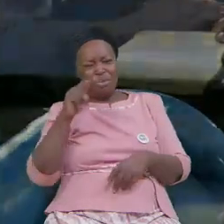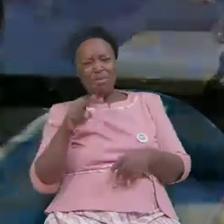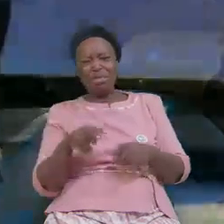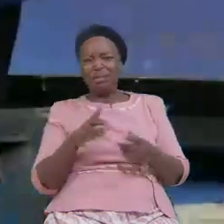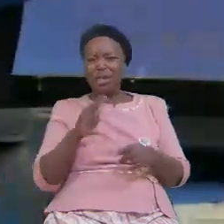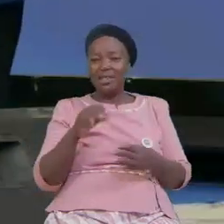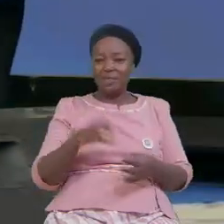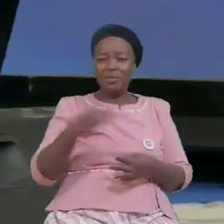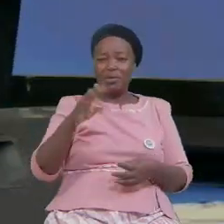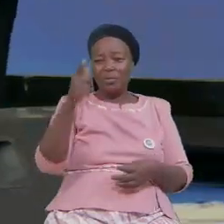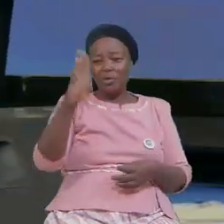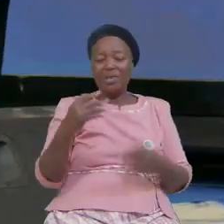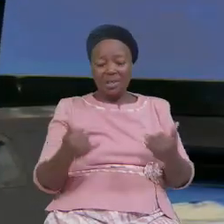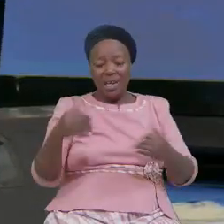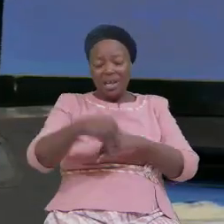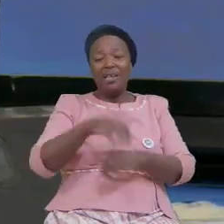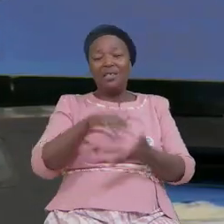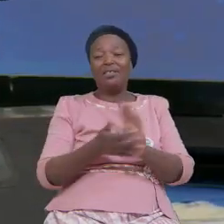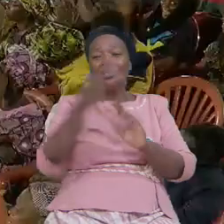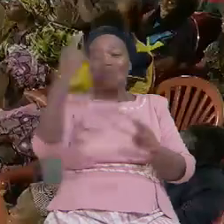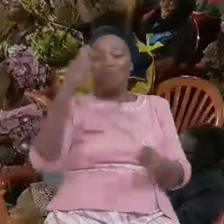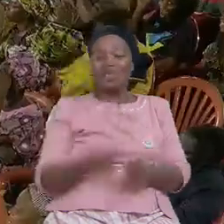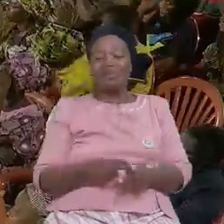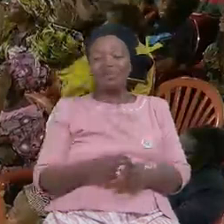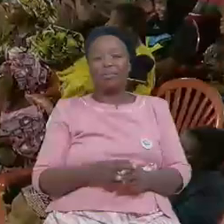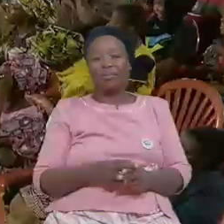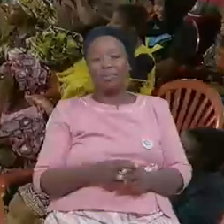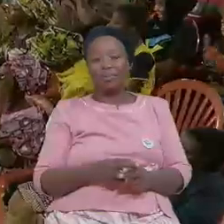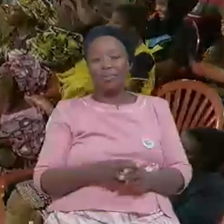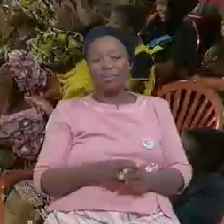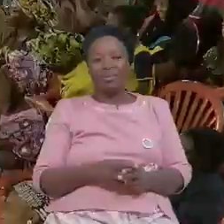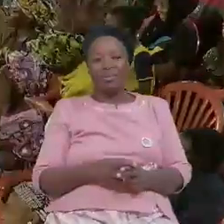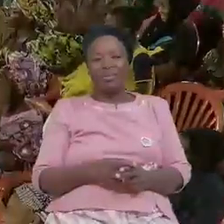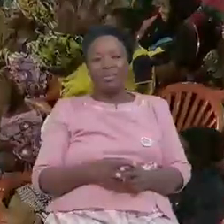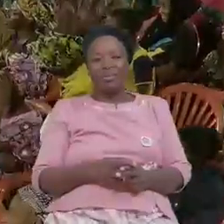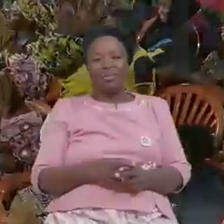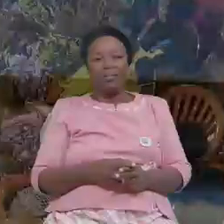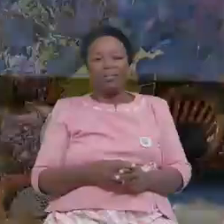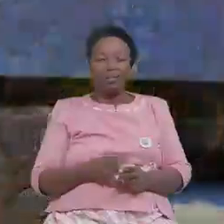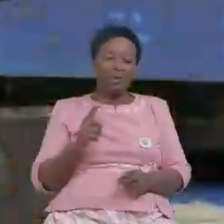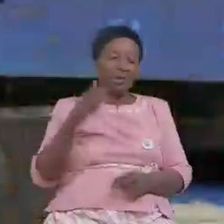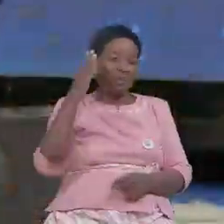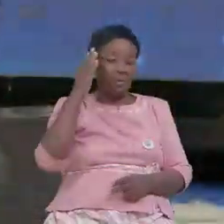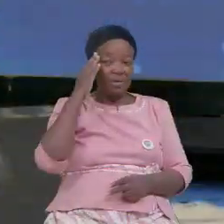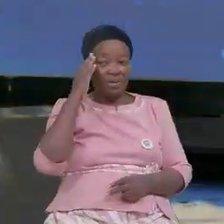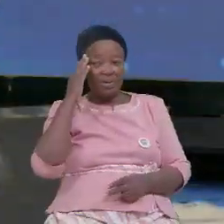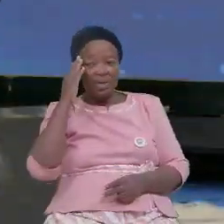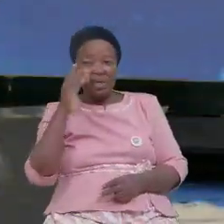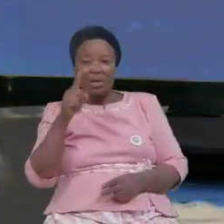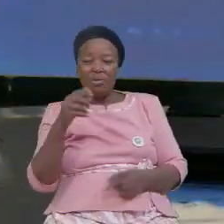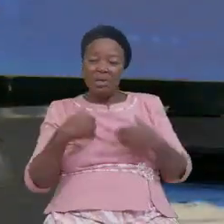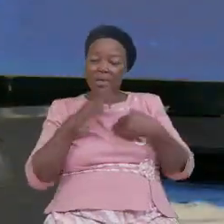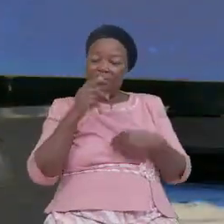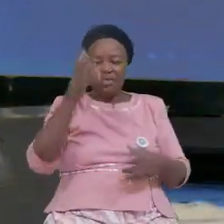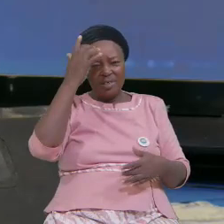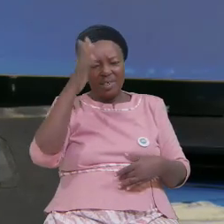of God tonight in Jesus' name. You know, you have been sick, and everybody